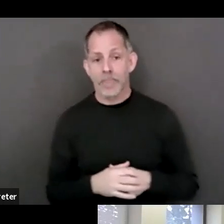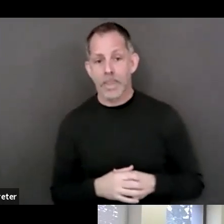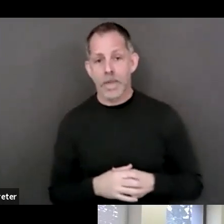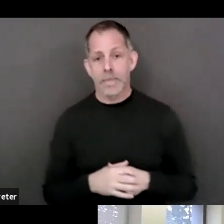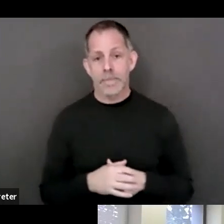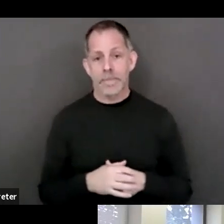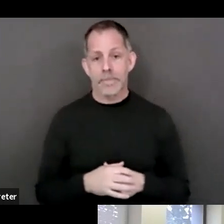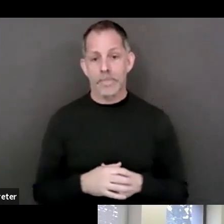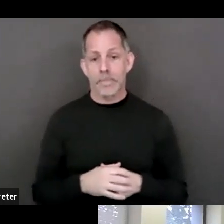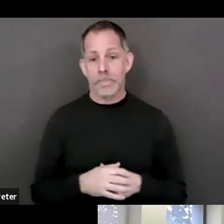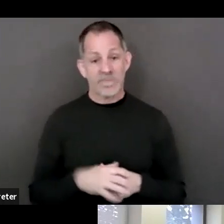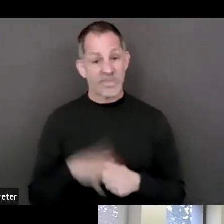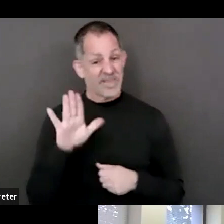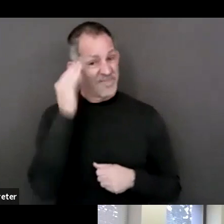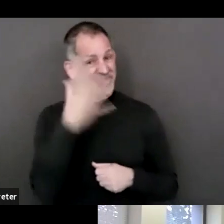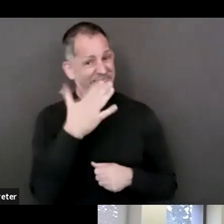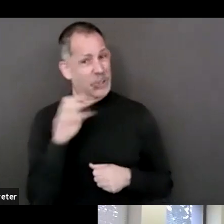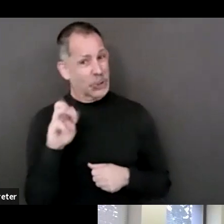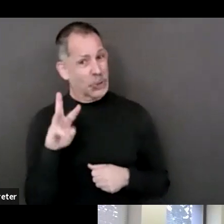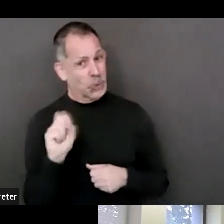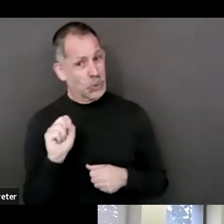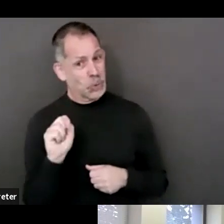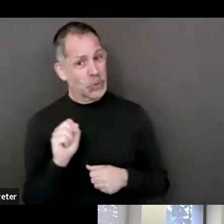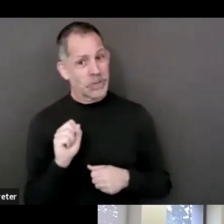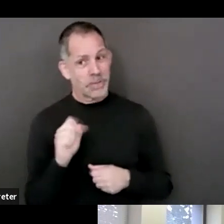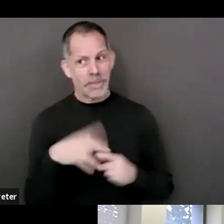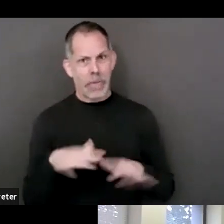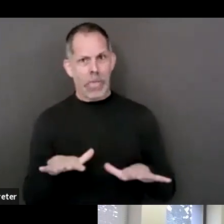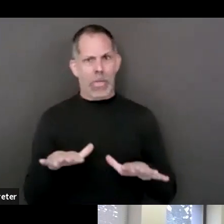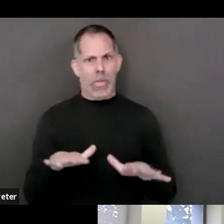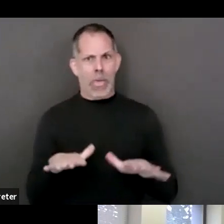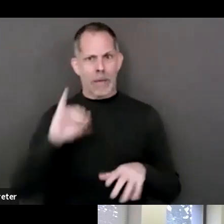news story that we haven't had hesitancy with use of that.